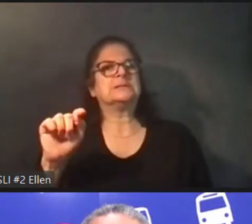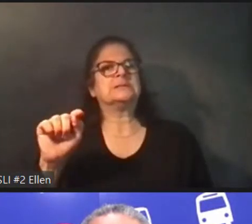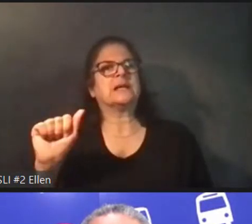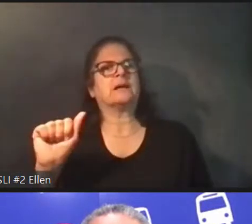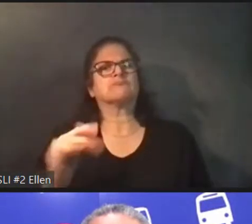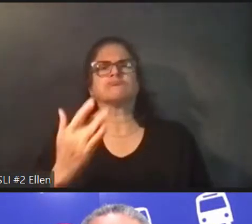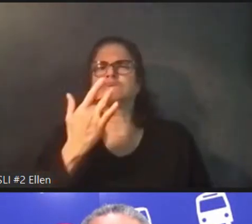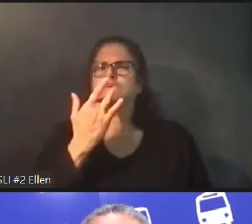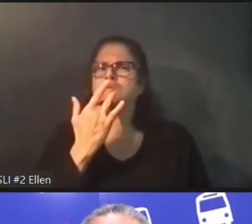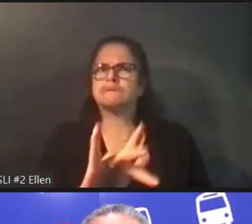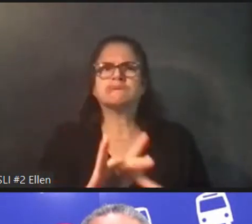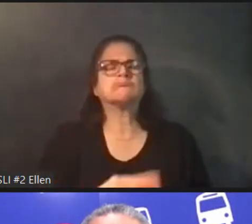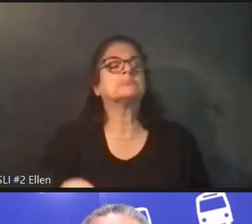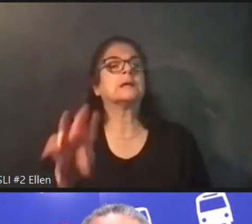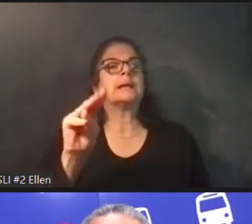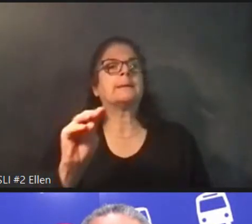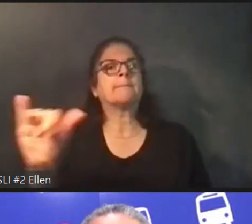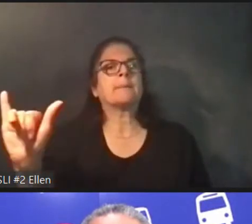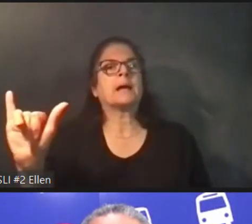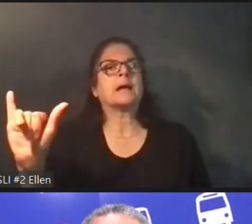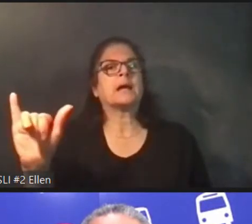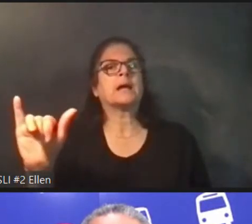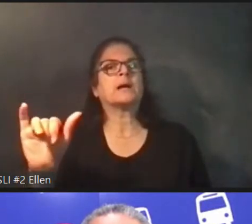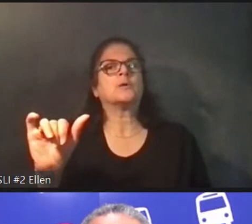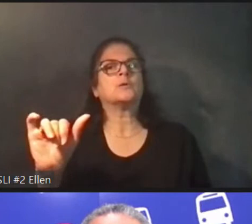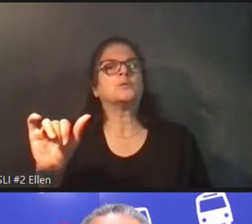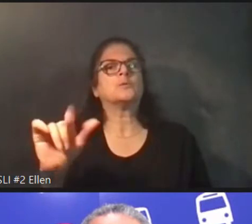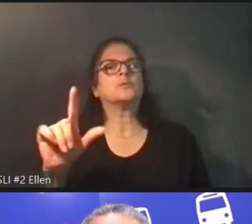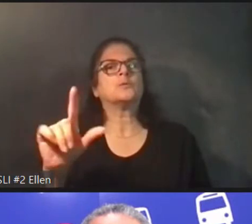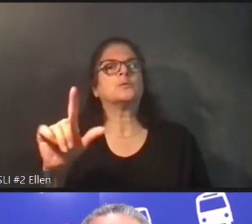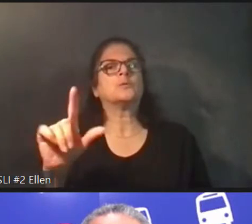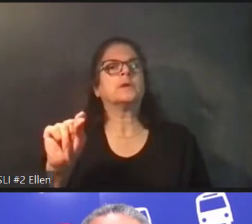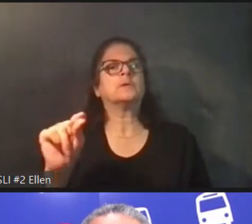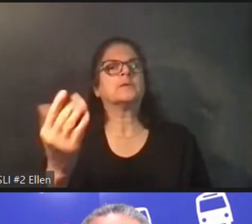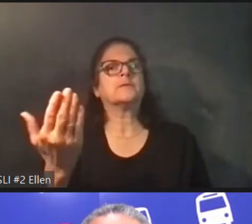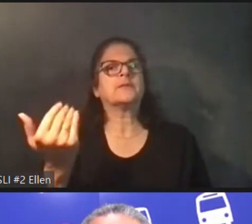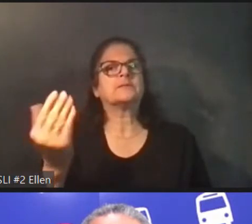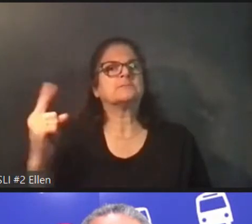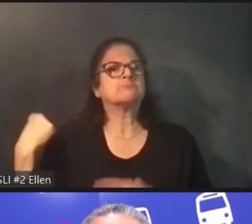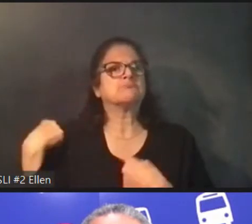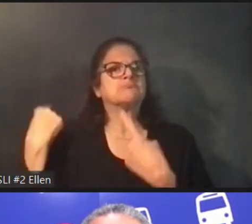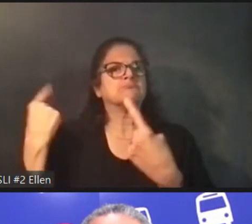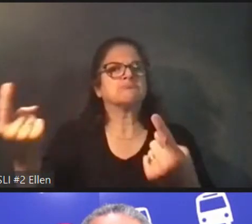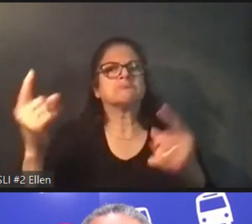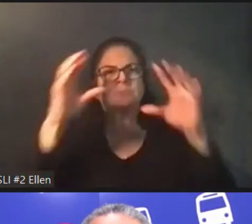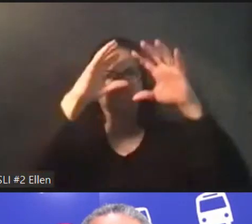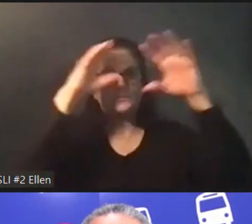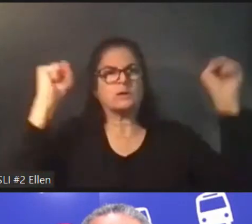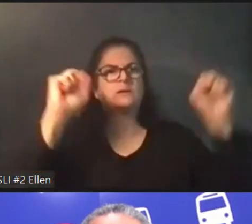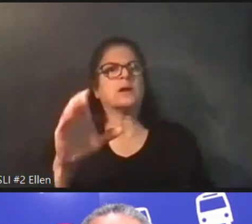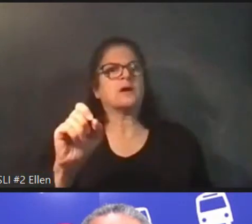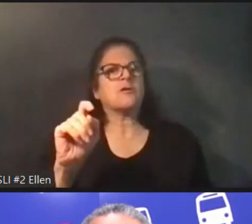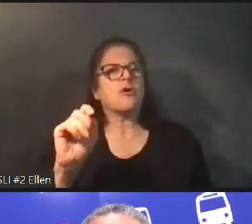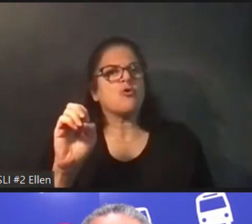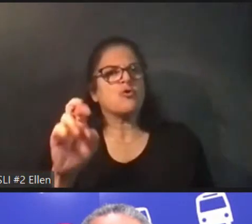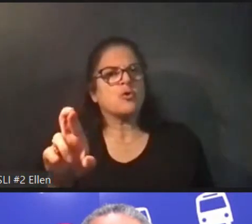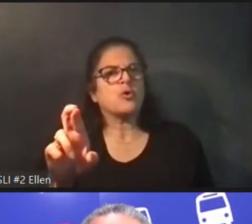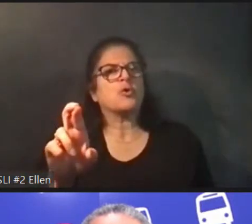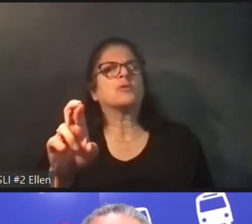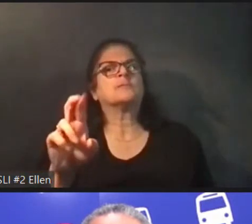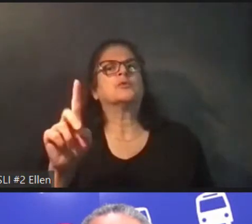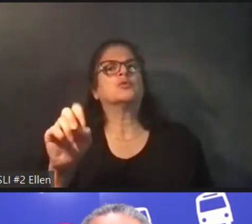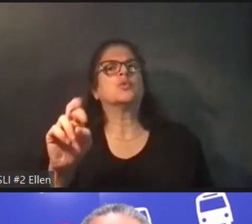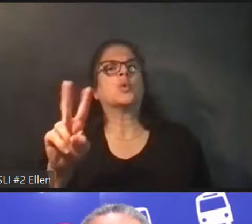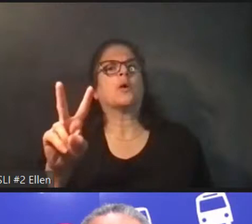May 2015, Dorval Carter has led an unprecedented investment in modernization and improvement